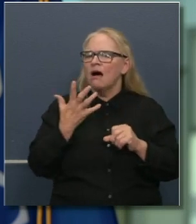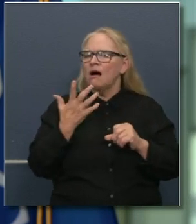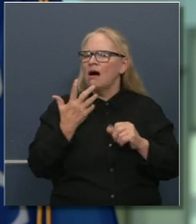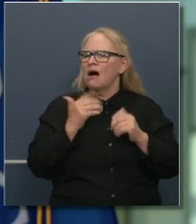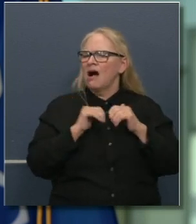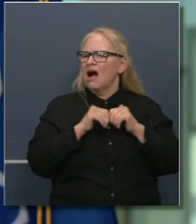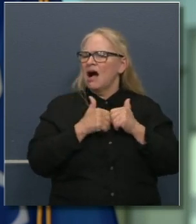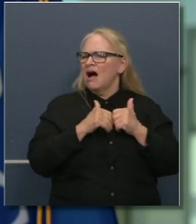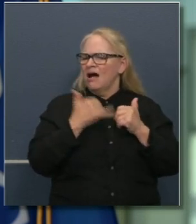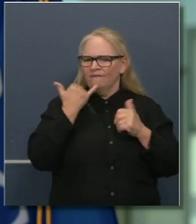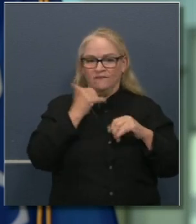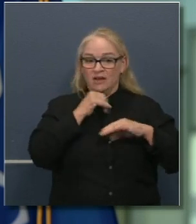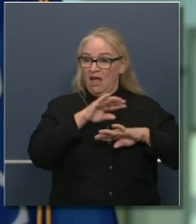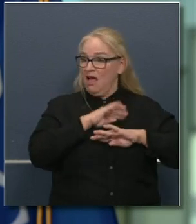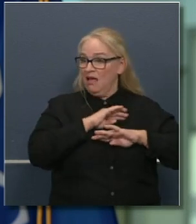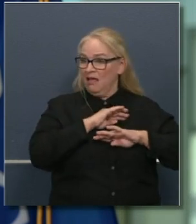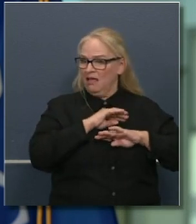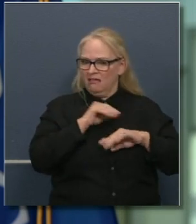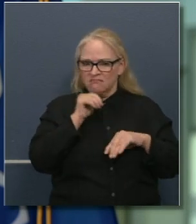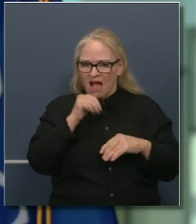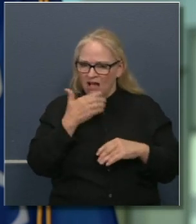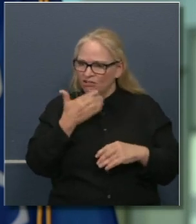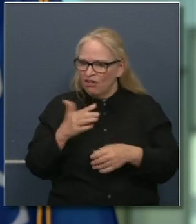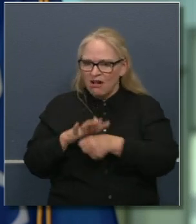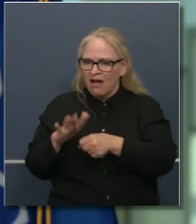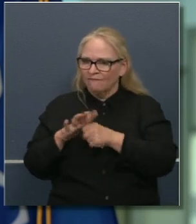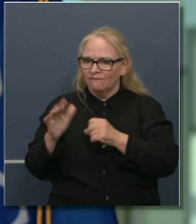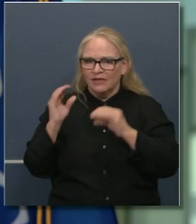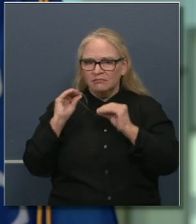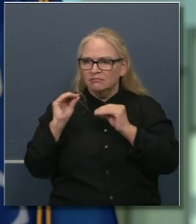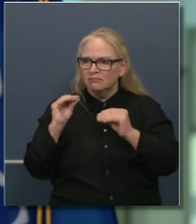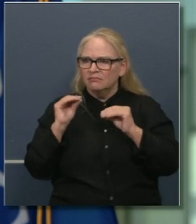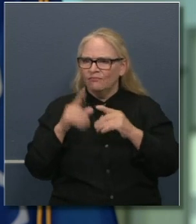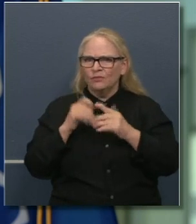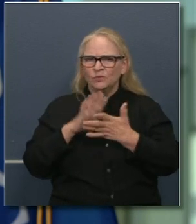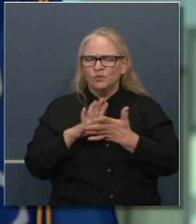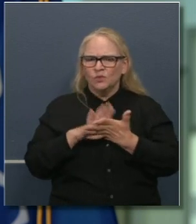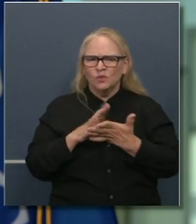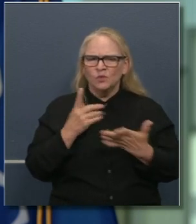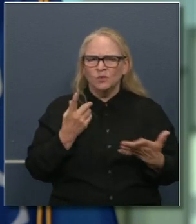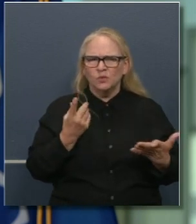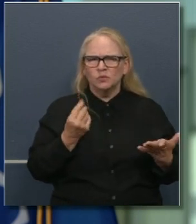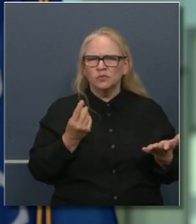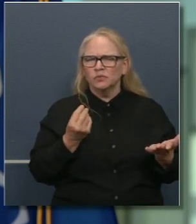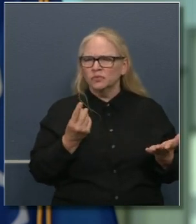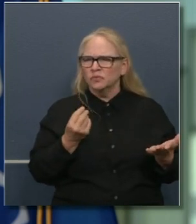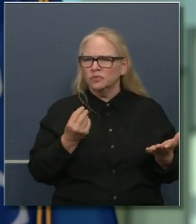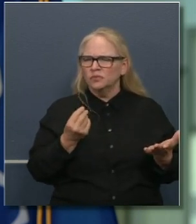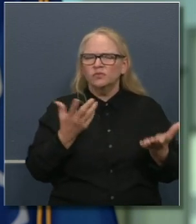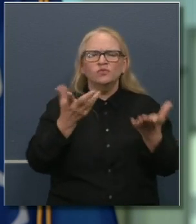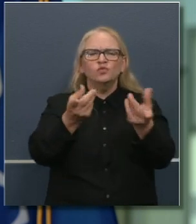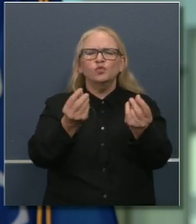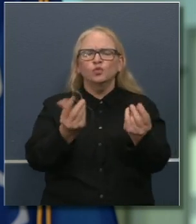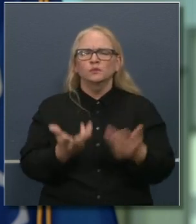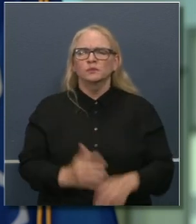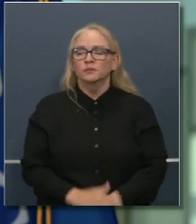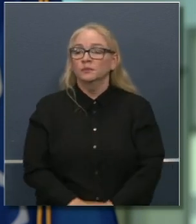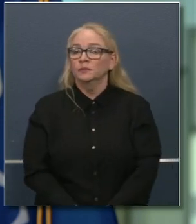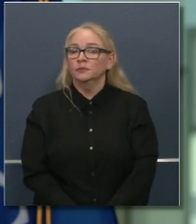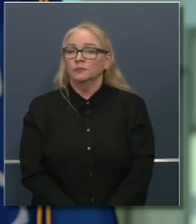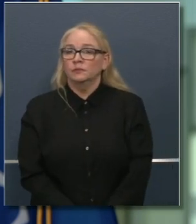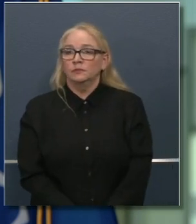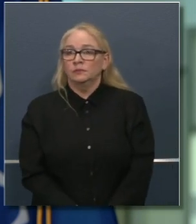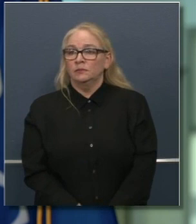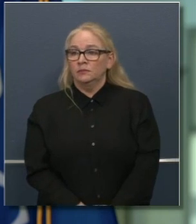not receiving the quality instruction from their schools laid out under your budget? Well, we stipulated $5.3 billion